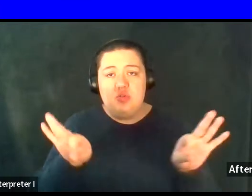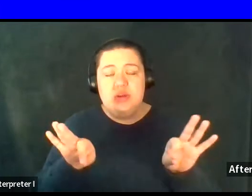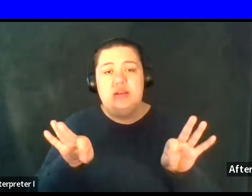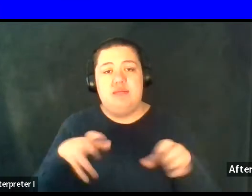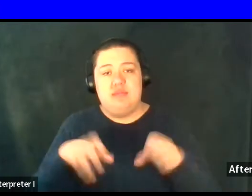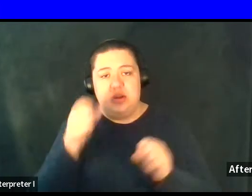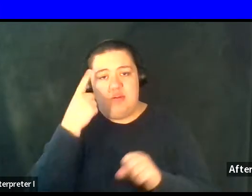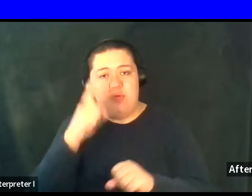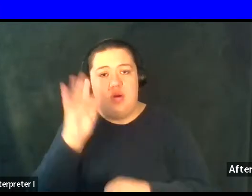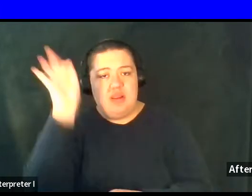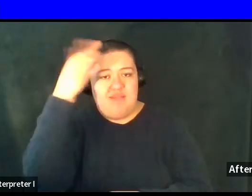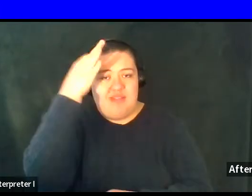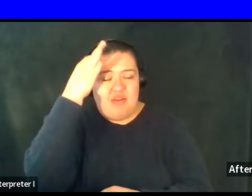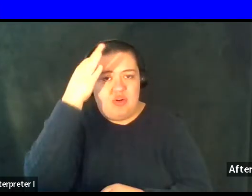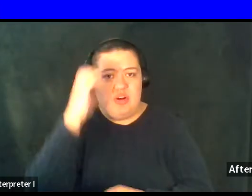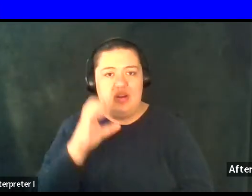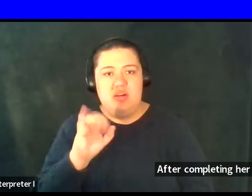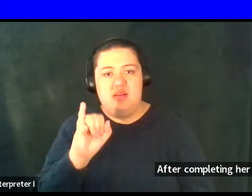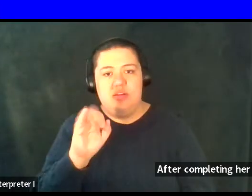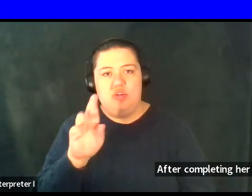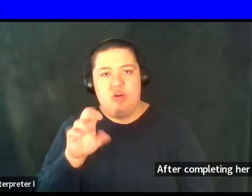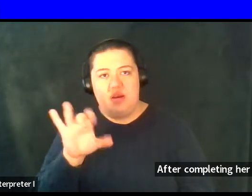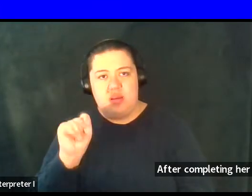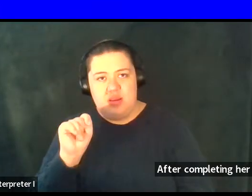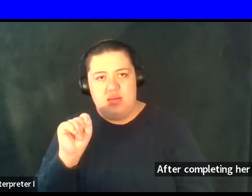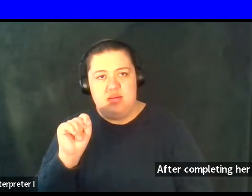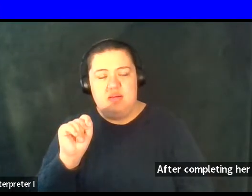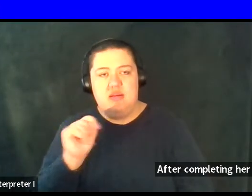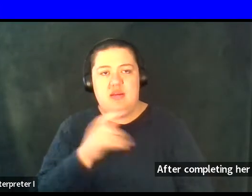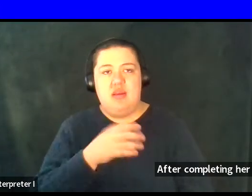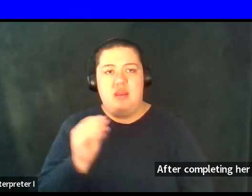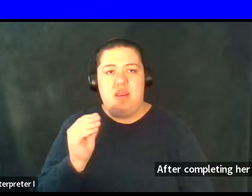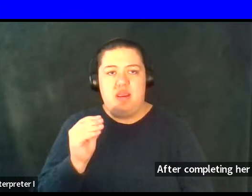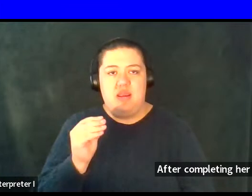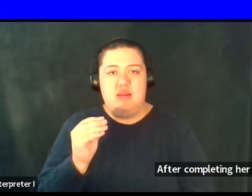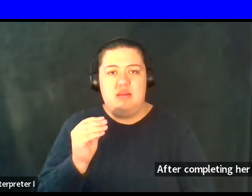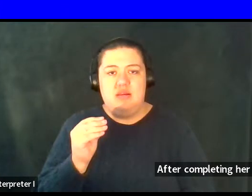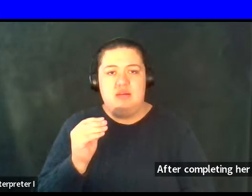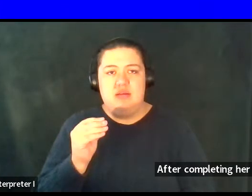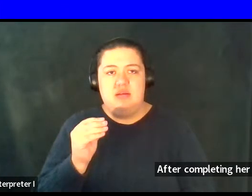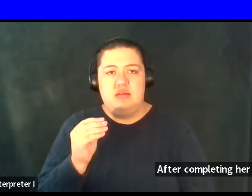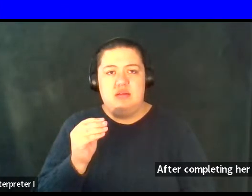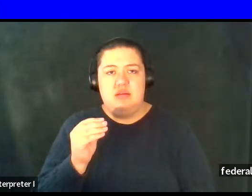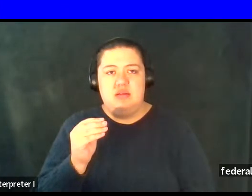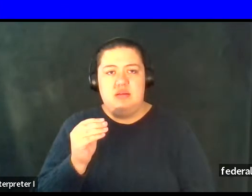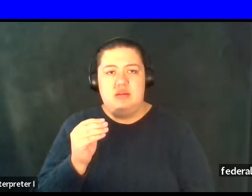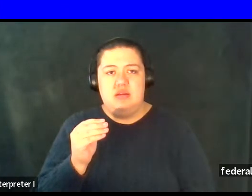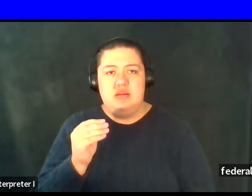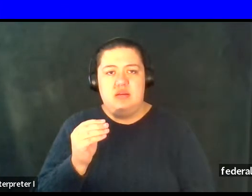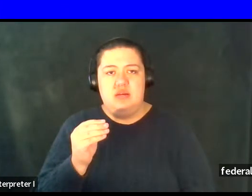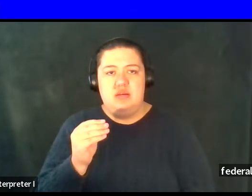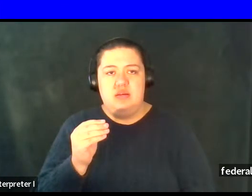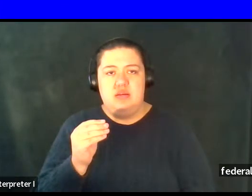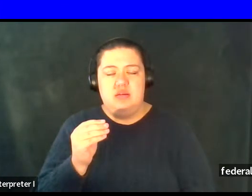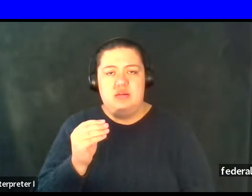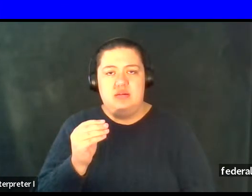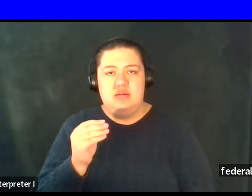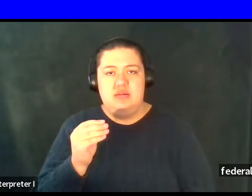Federal Sixth Circuit and Um.